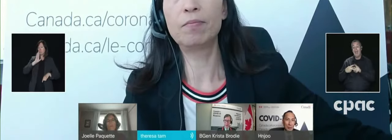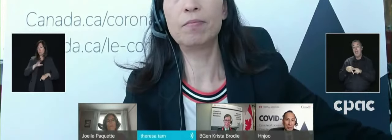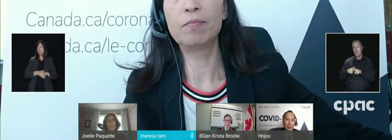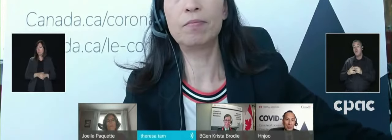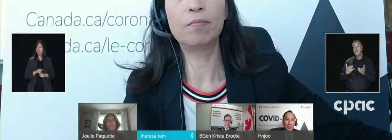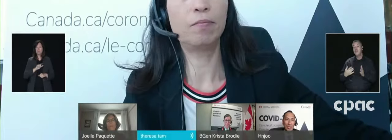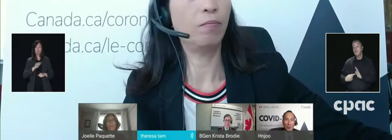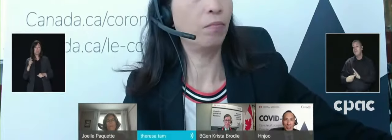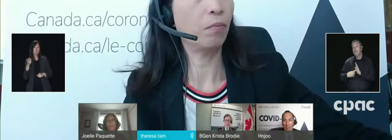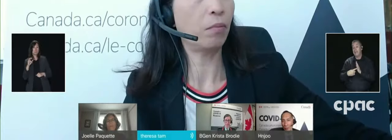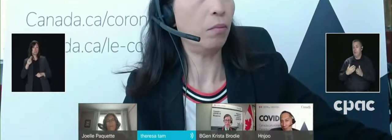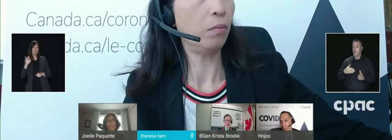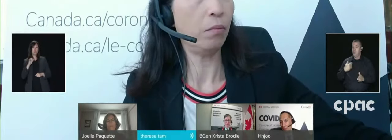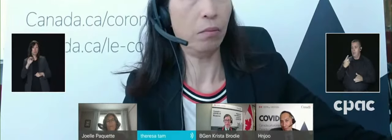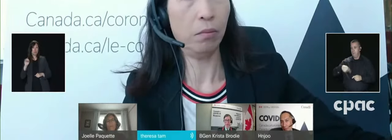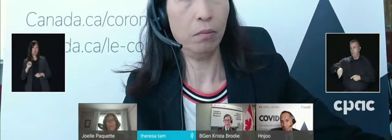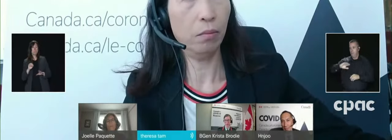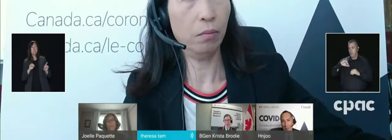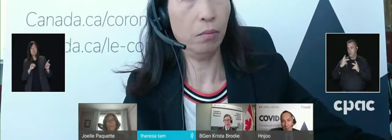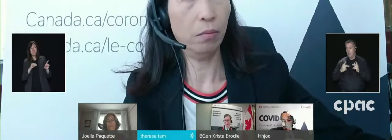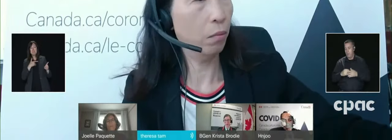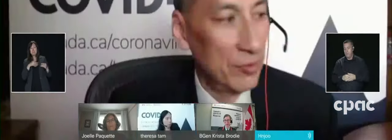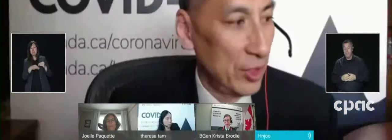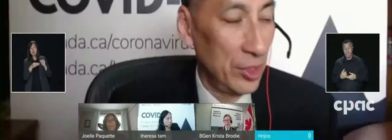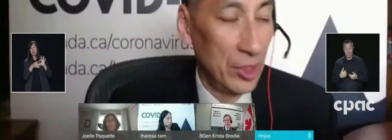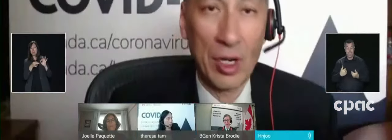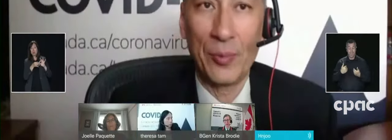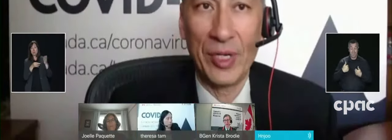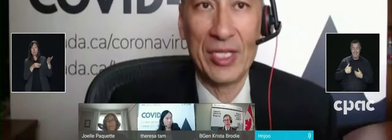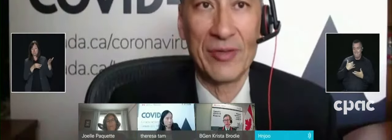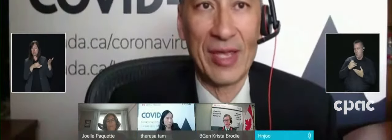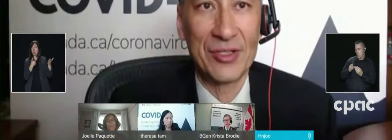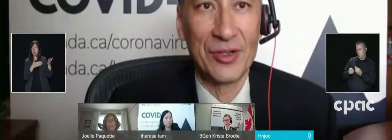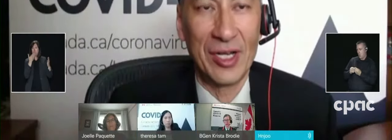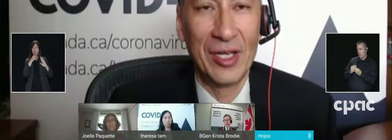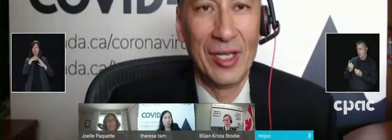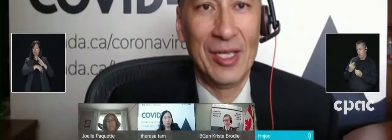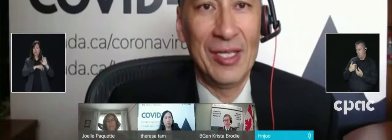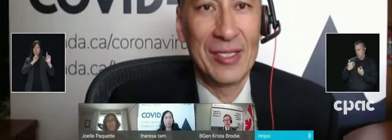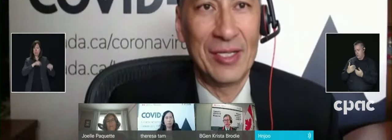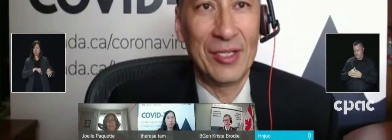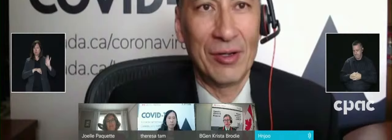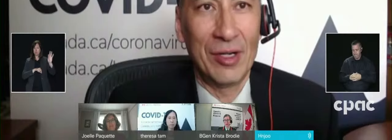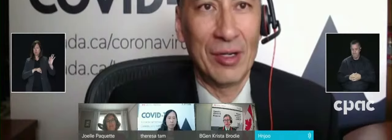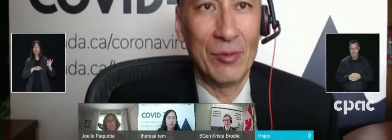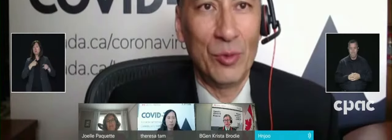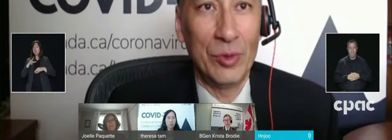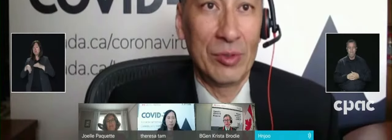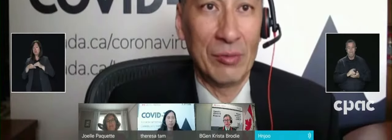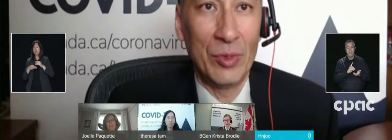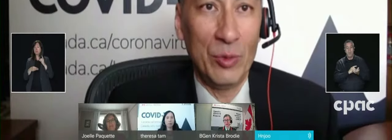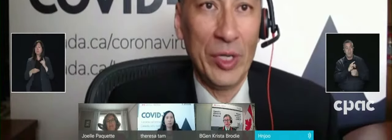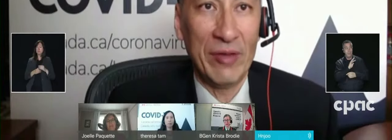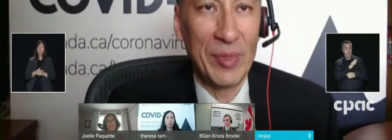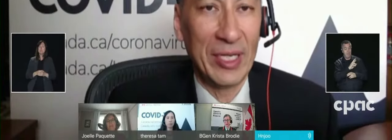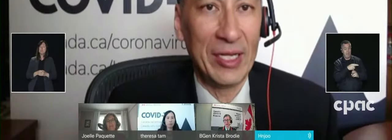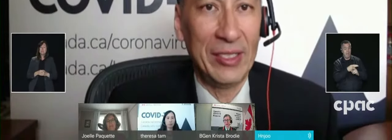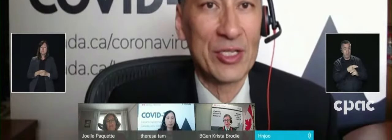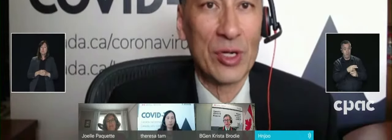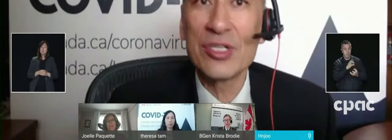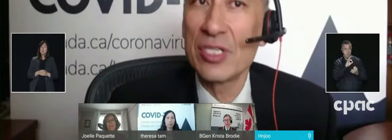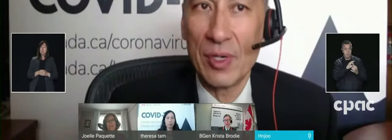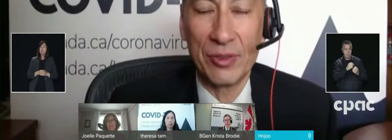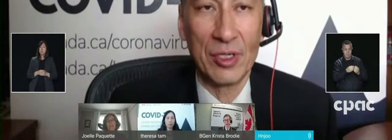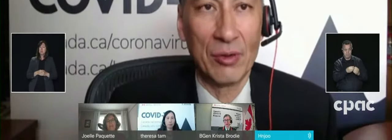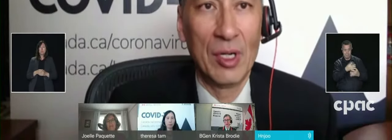It's Dr. Njoo. Maybe the only thing I would add to what Dr. Tam said with her very comprehensive answer is that, we have been